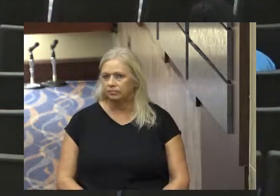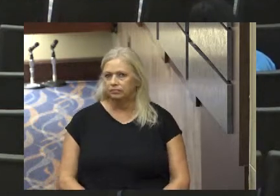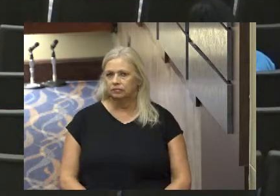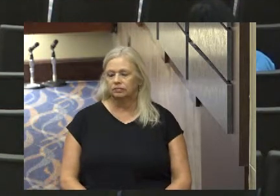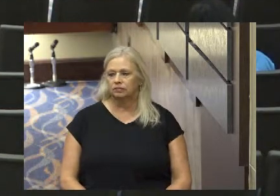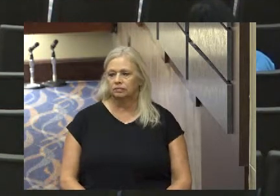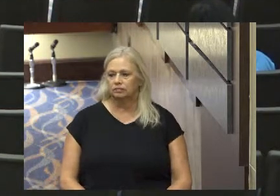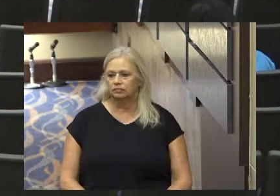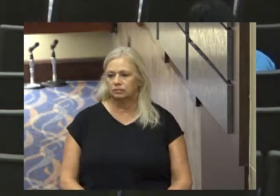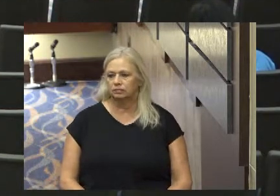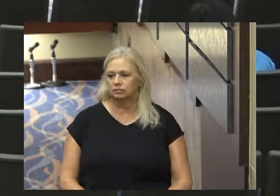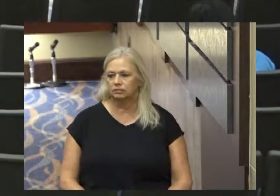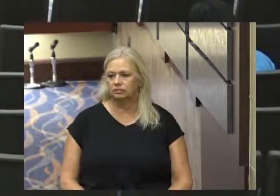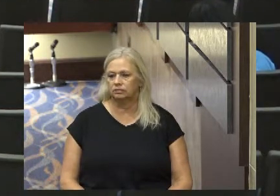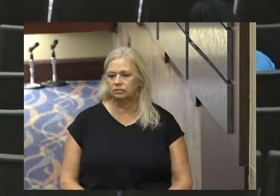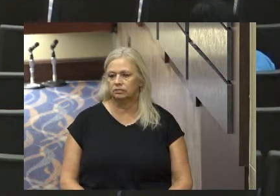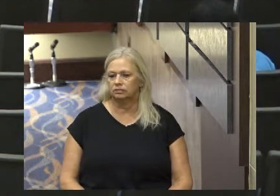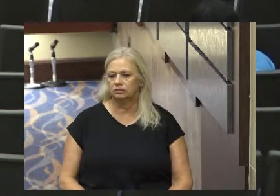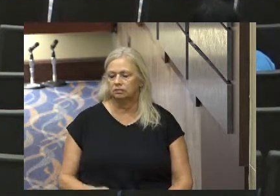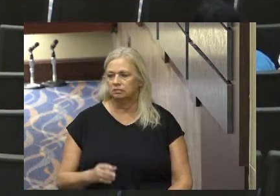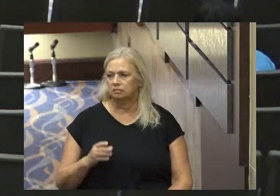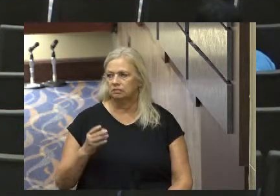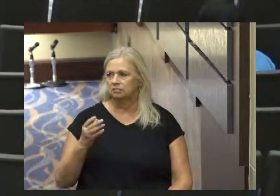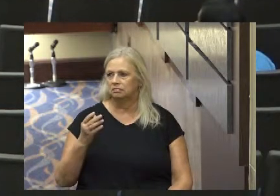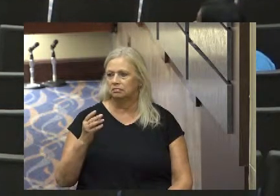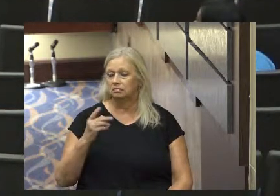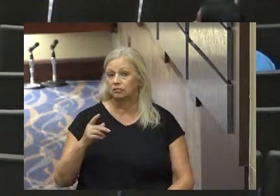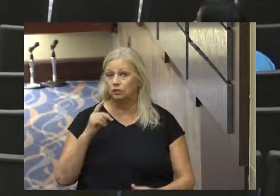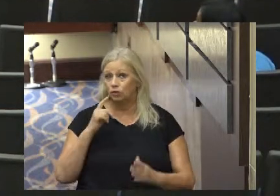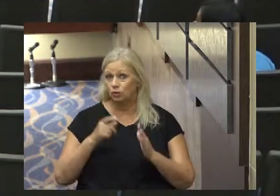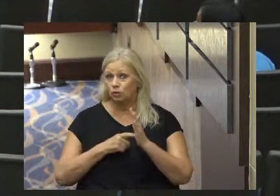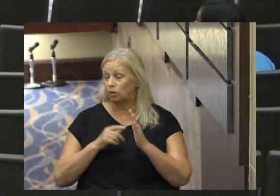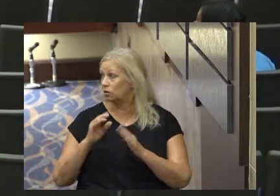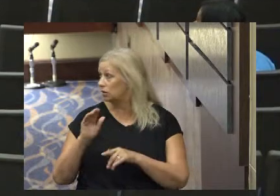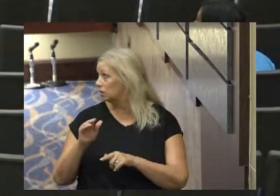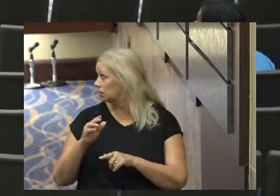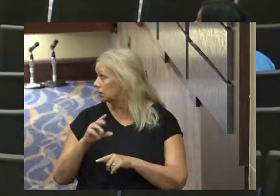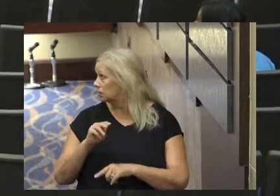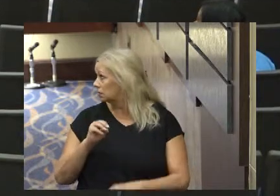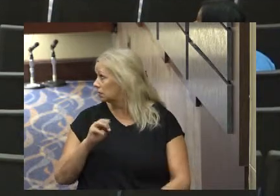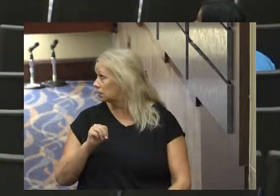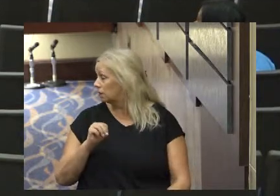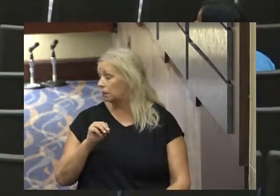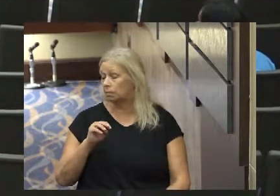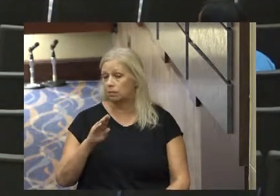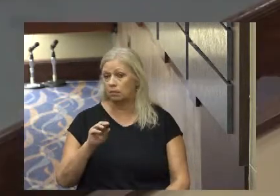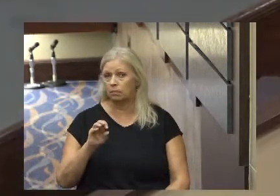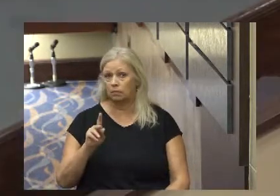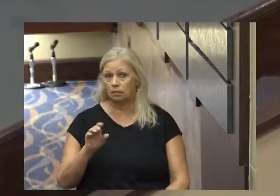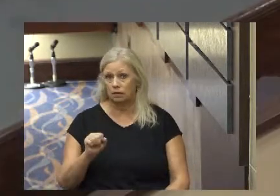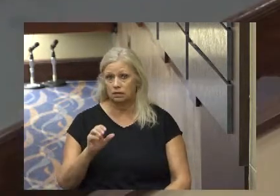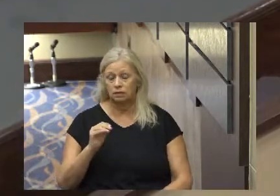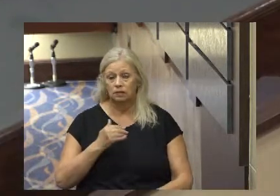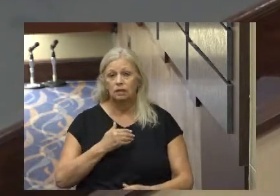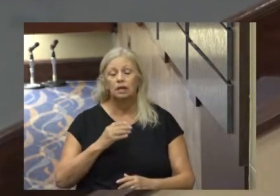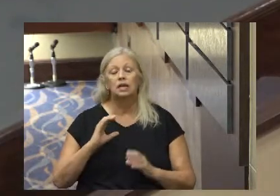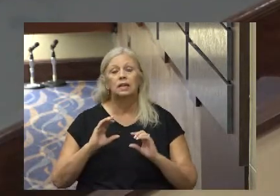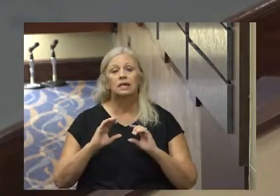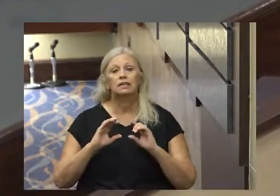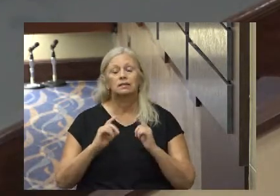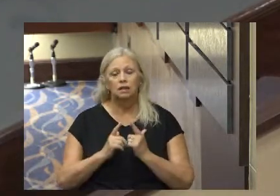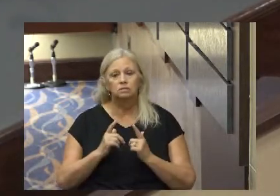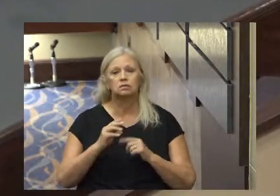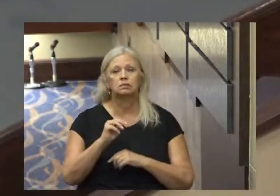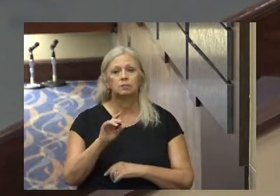If anybody in the crowd didn't know, this is Tom Balk, our Assistant Director of Parks and Recreation. Thank you very much. Council, Mayor, appreciate